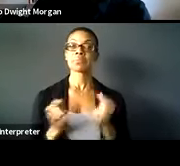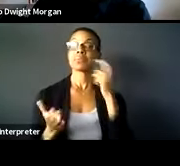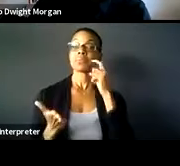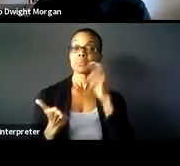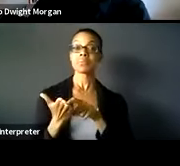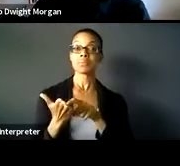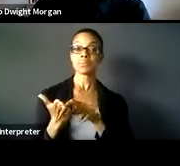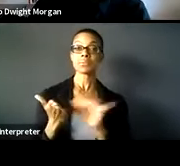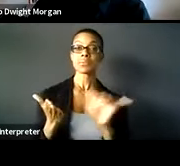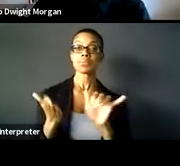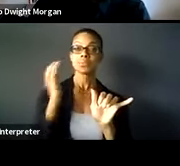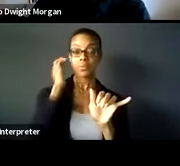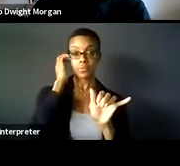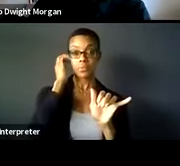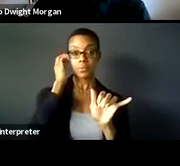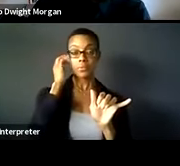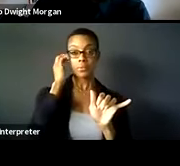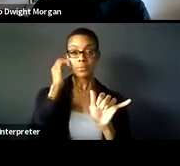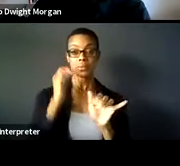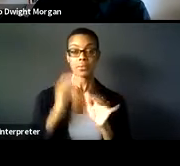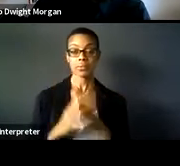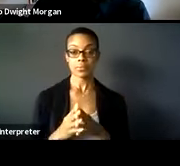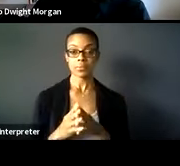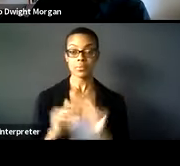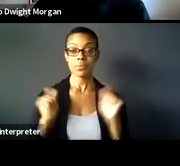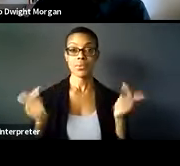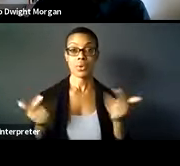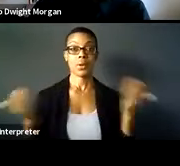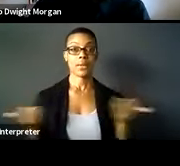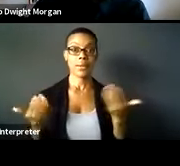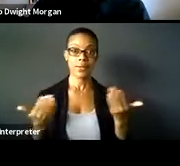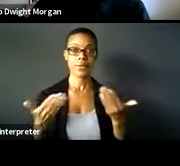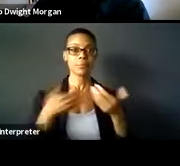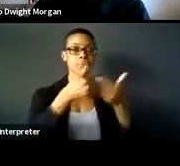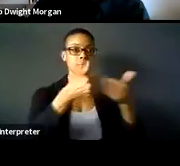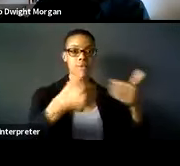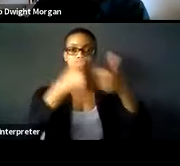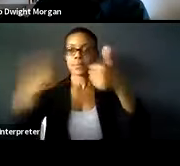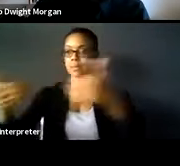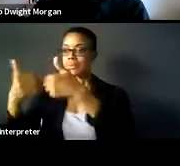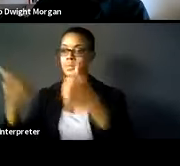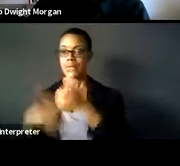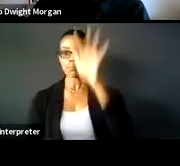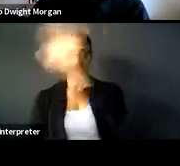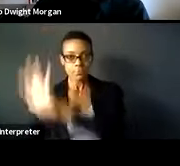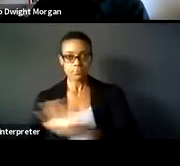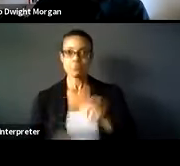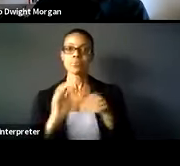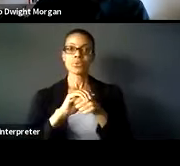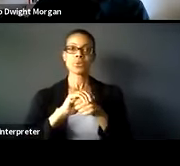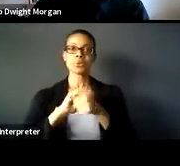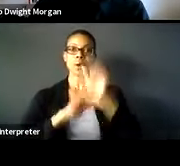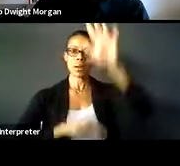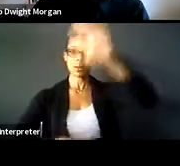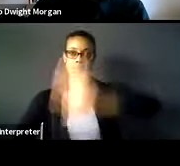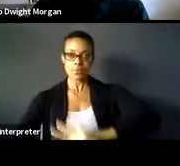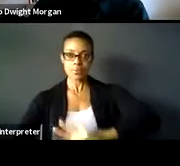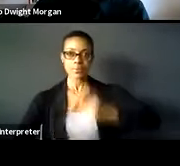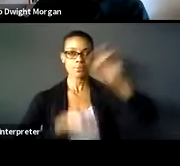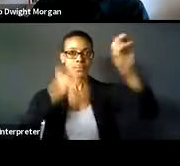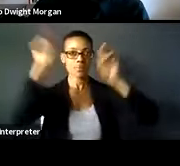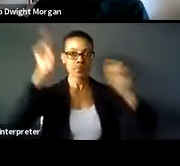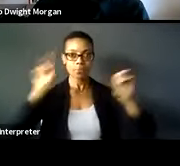well that we are all sitting in our respective areas from across Turtle Island, and one of the things that our